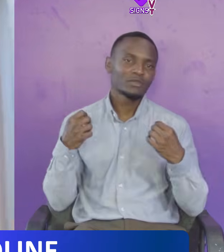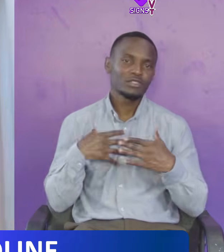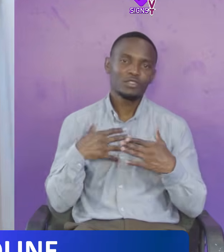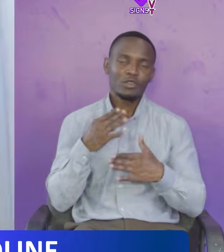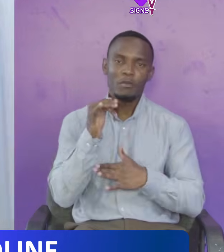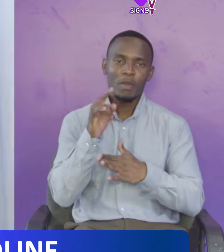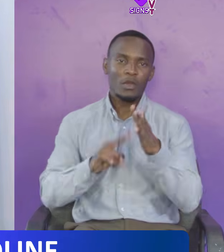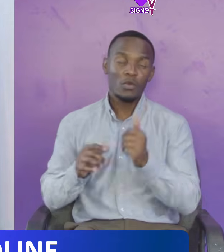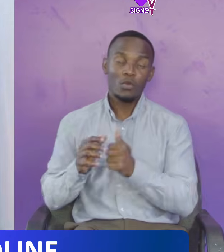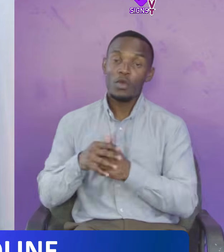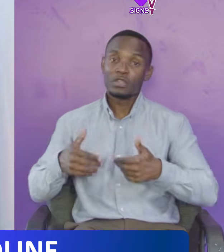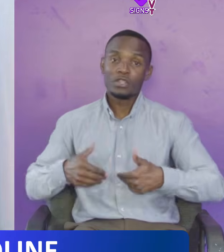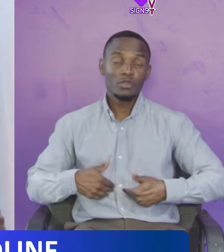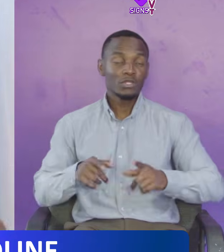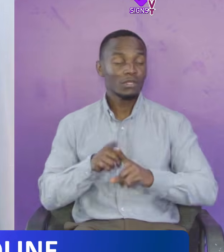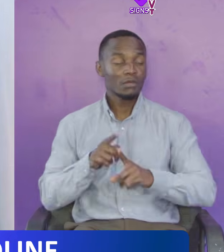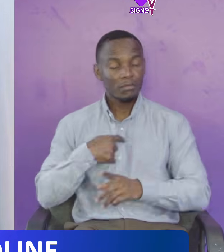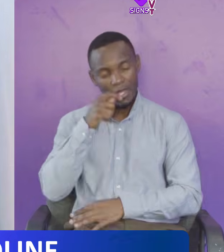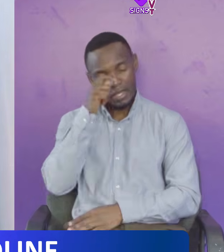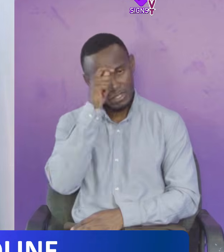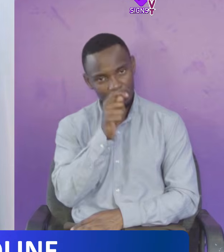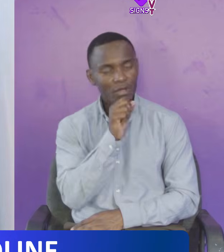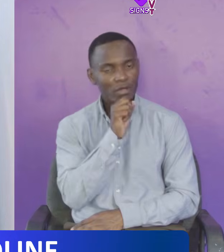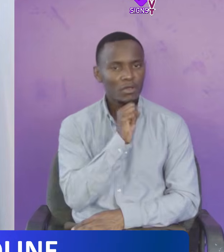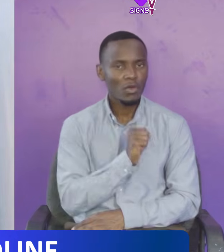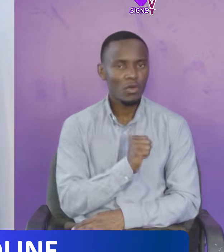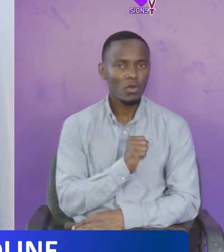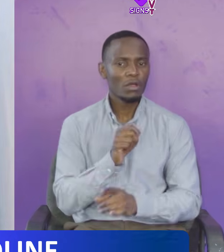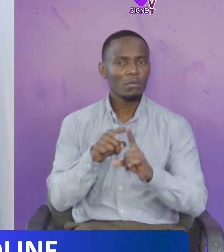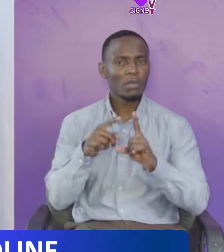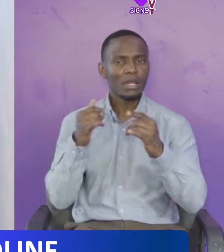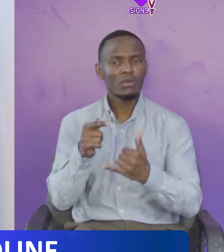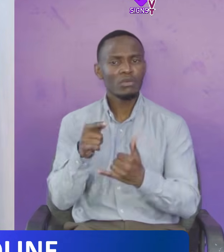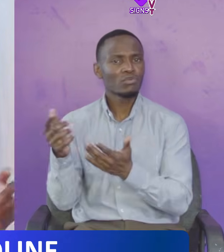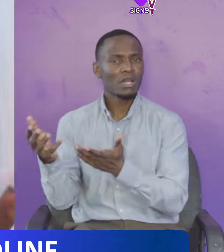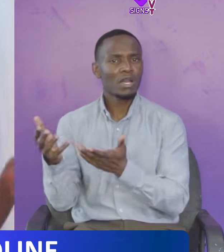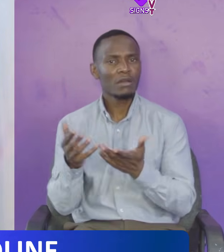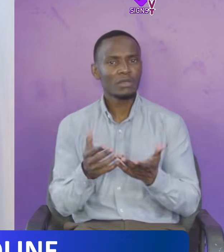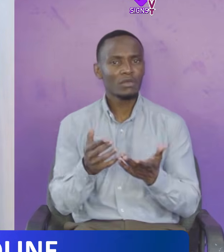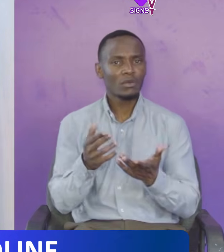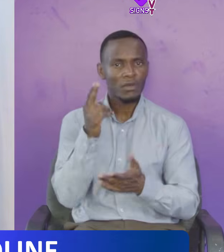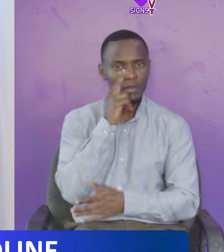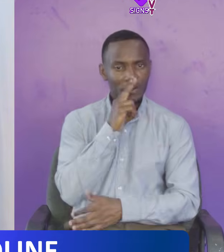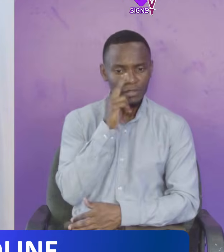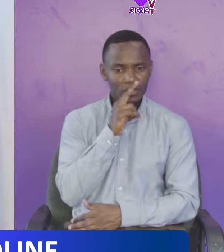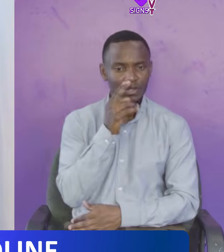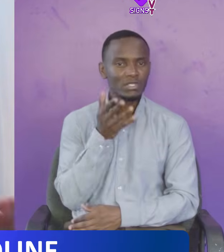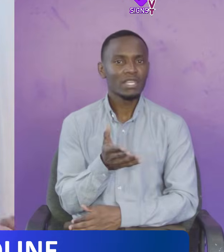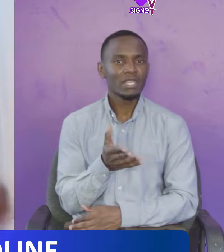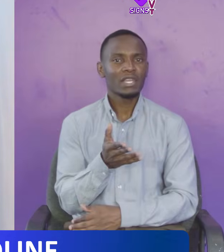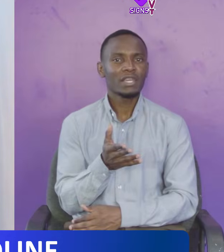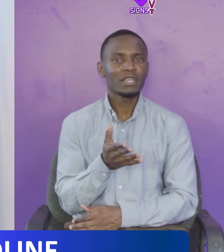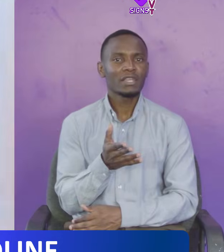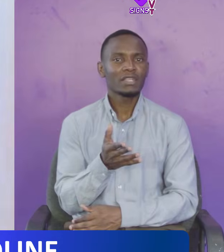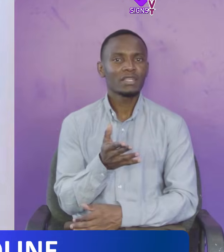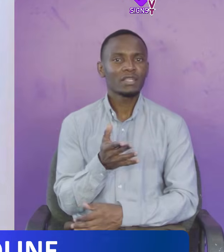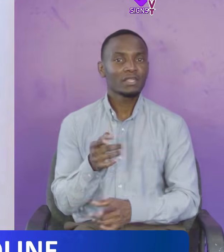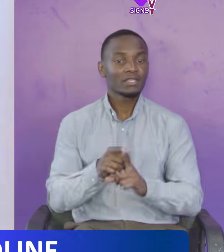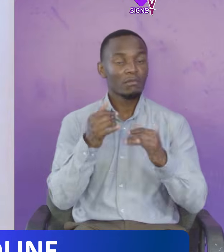of the society. But you are bringing jokes here. You are in your political twilight. This is our